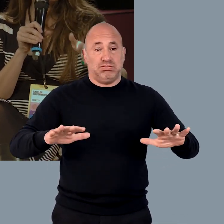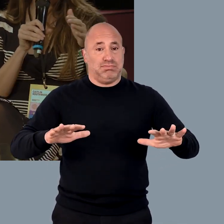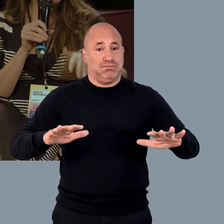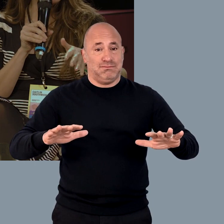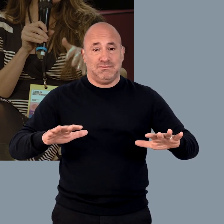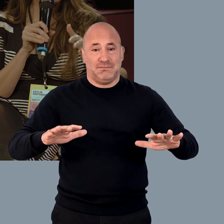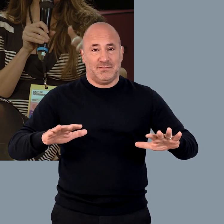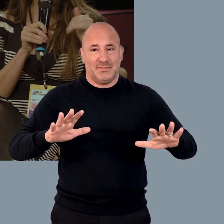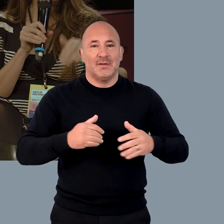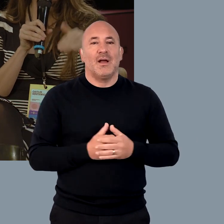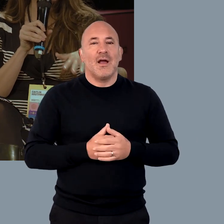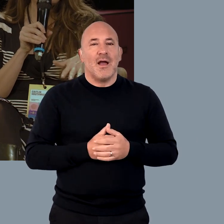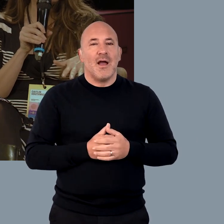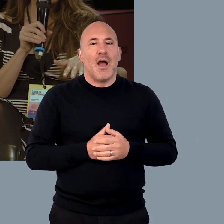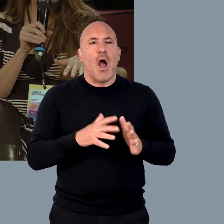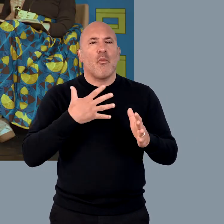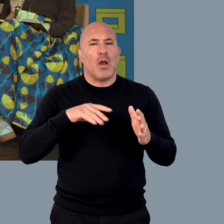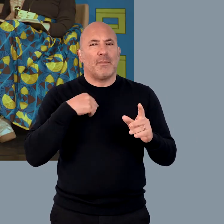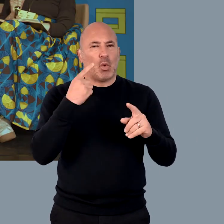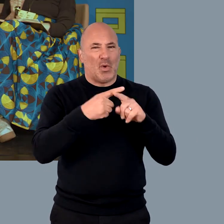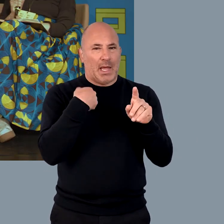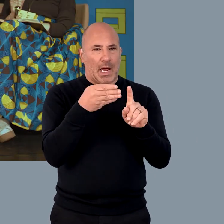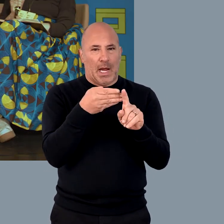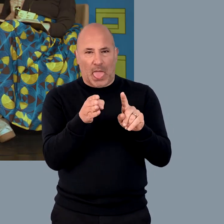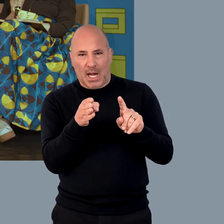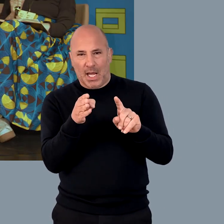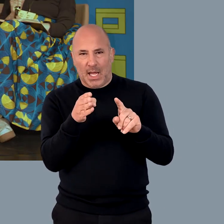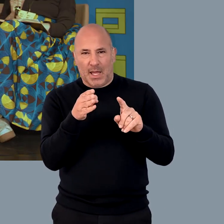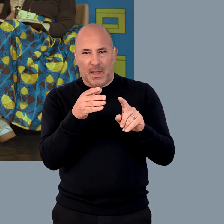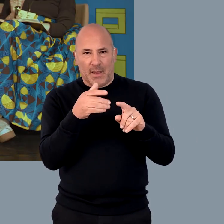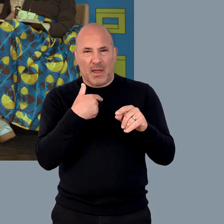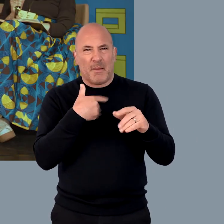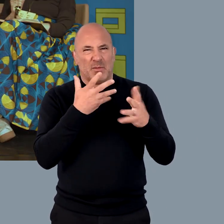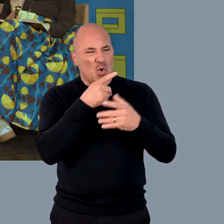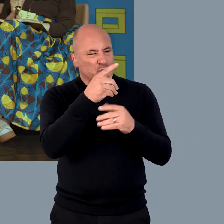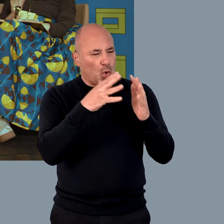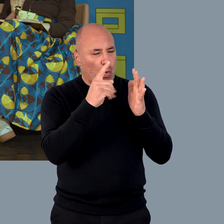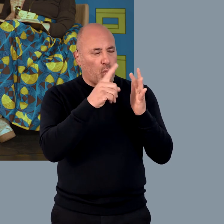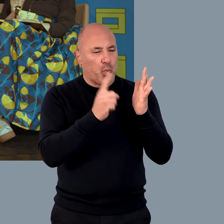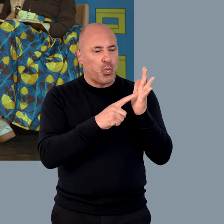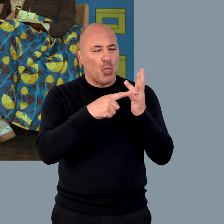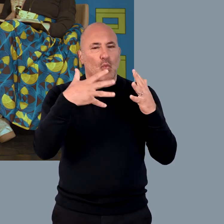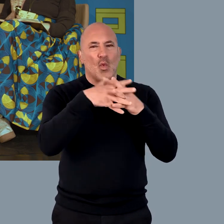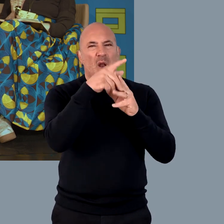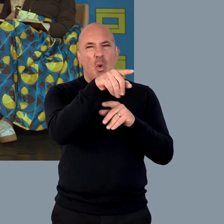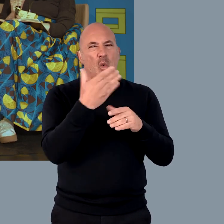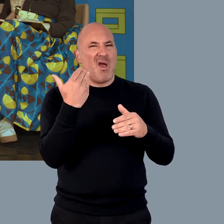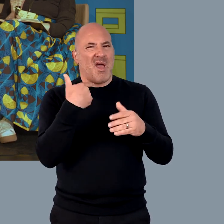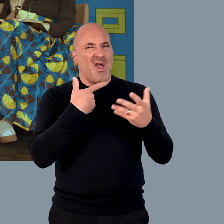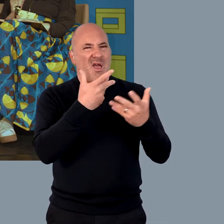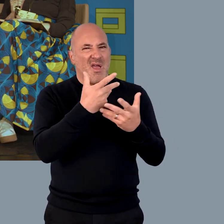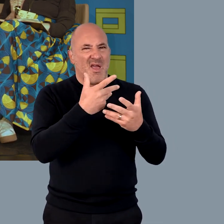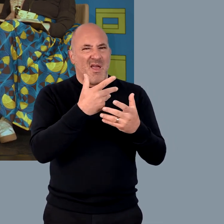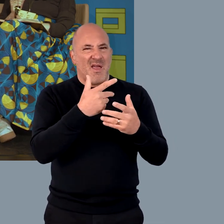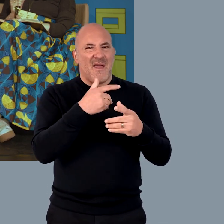at where we begin, it can be really overwhelming. And I did just want to very quickly sidestep and talk about something